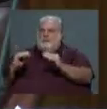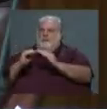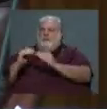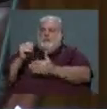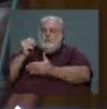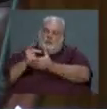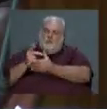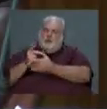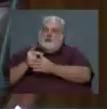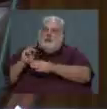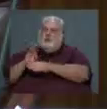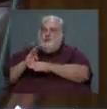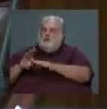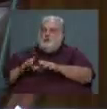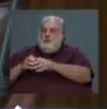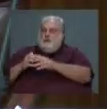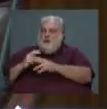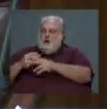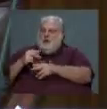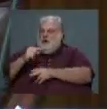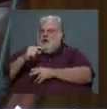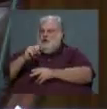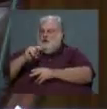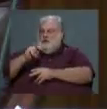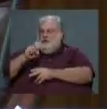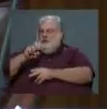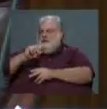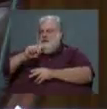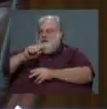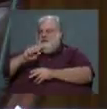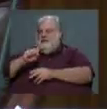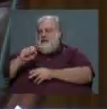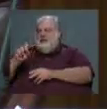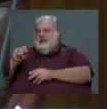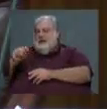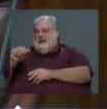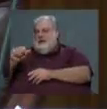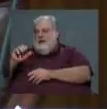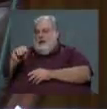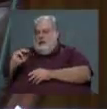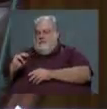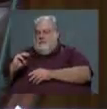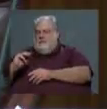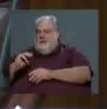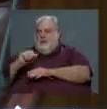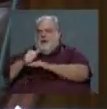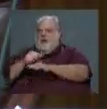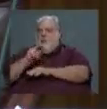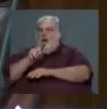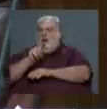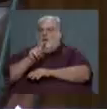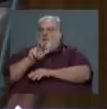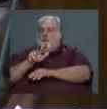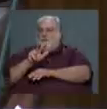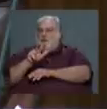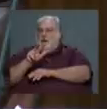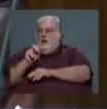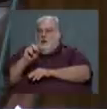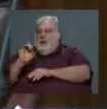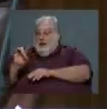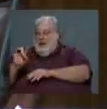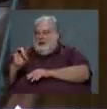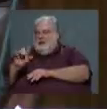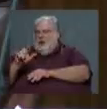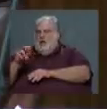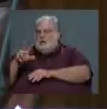establish a plan commercial district titled Genesis Datacom Short Form PDC, located at 13,008 Lawson Road. An ordinance to authorize